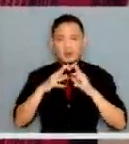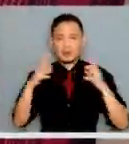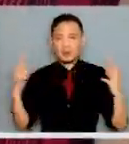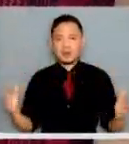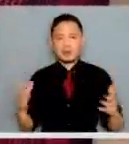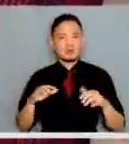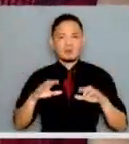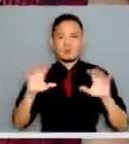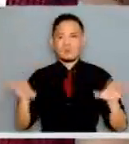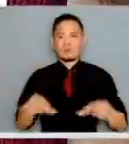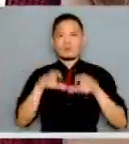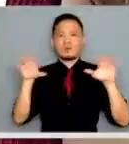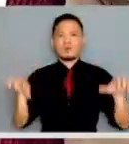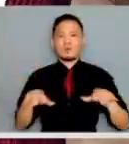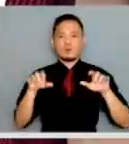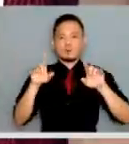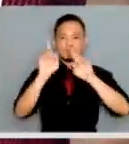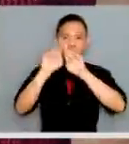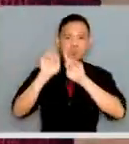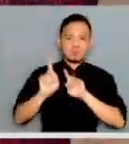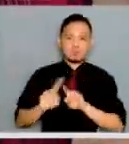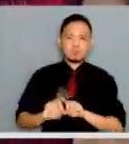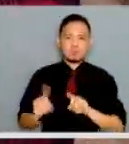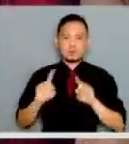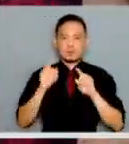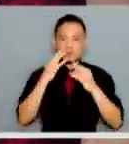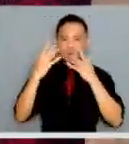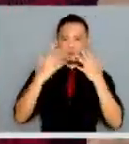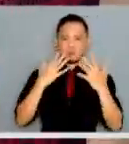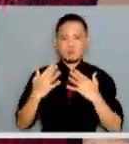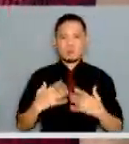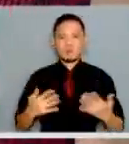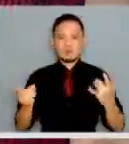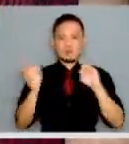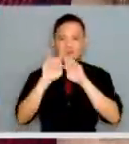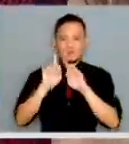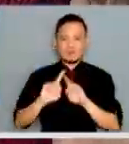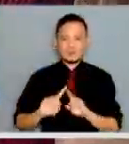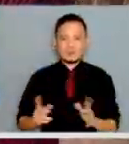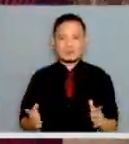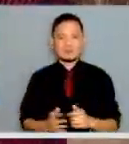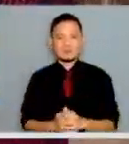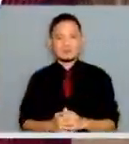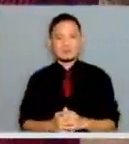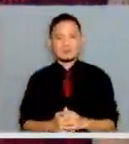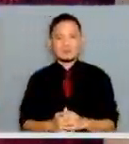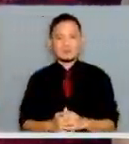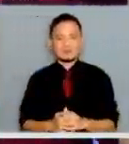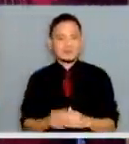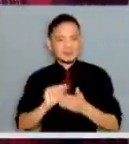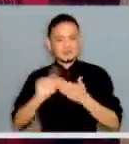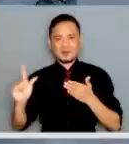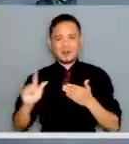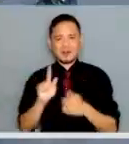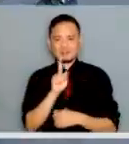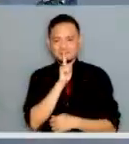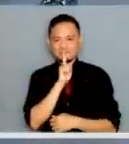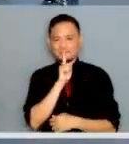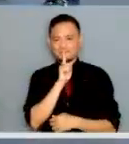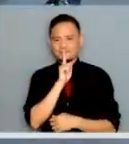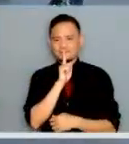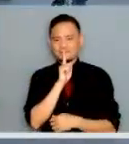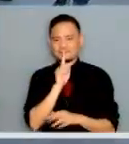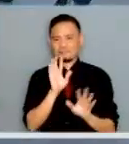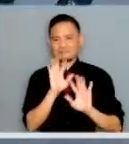horizons. Ooh! I guess that's the most I can say for now. Nang hindi ka mapapalo. Nang